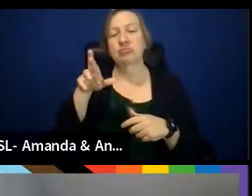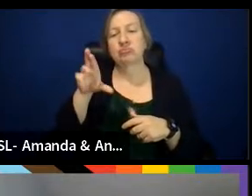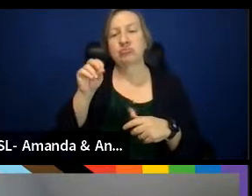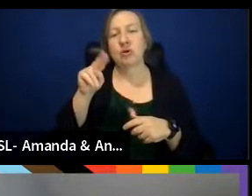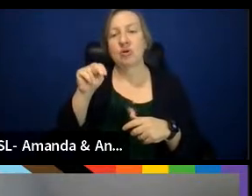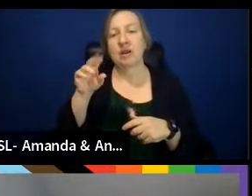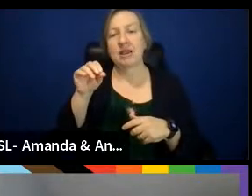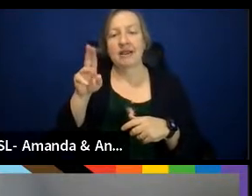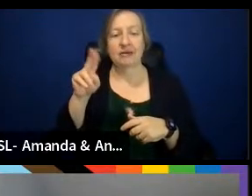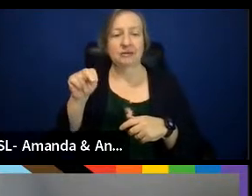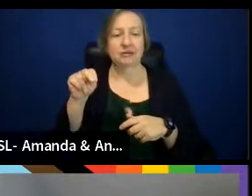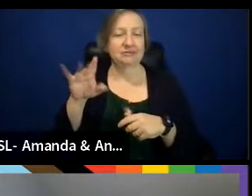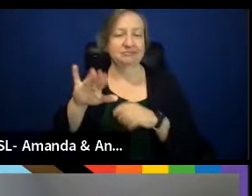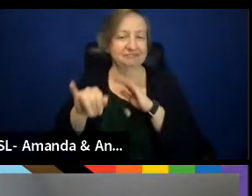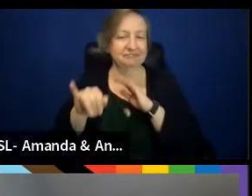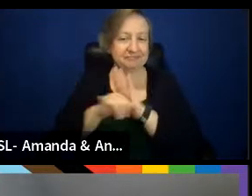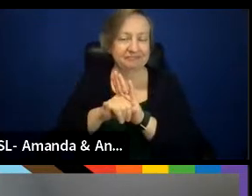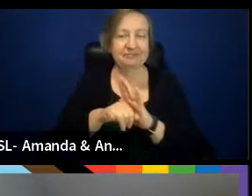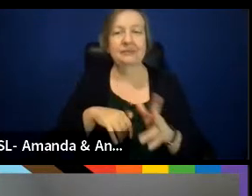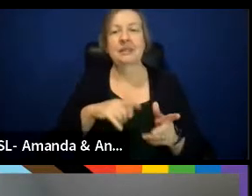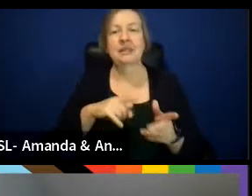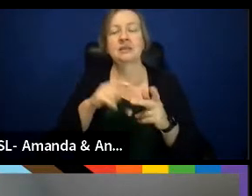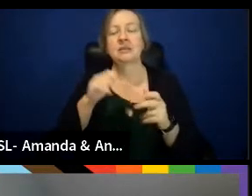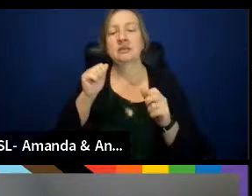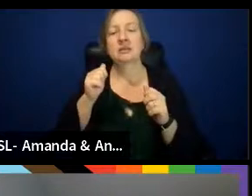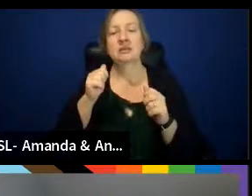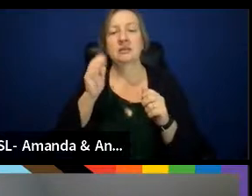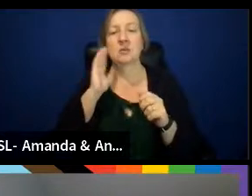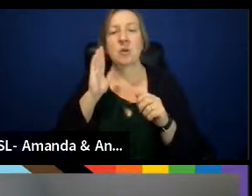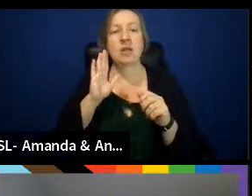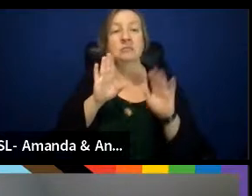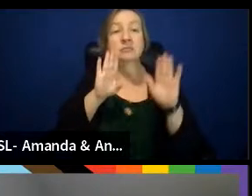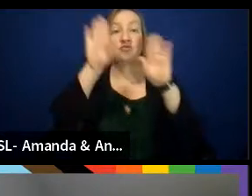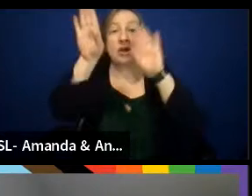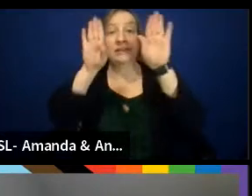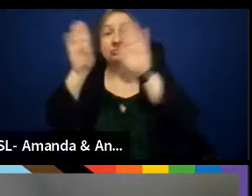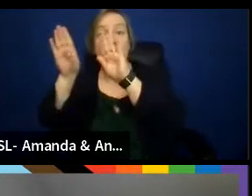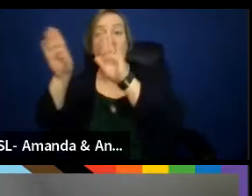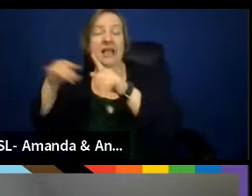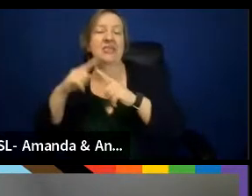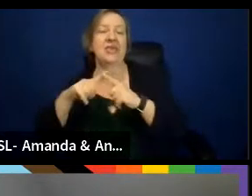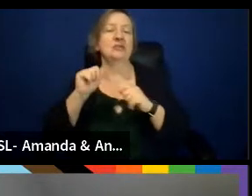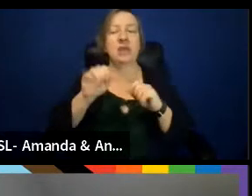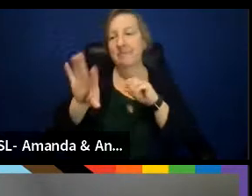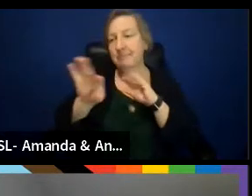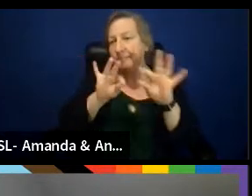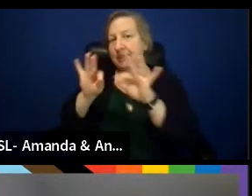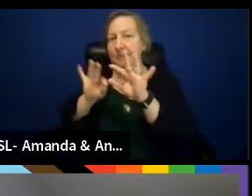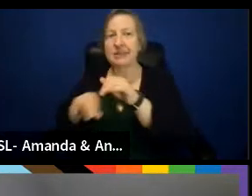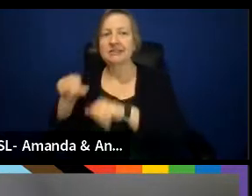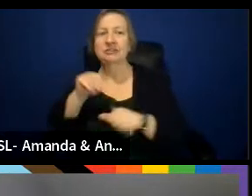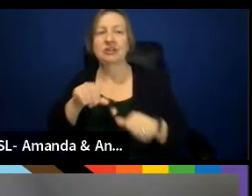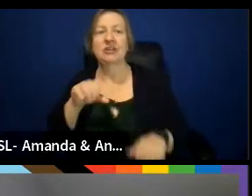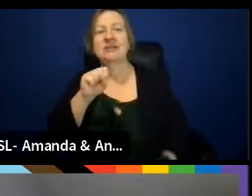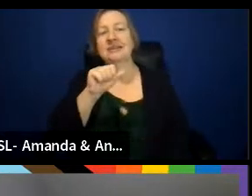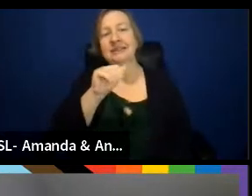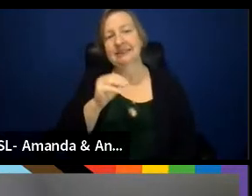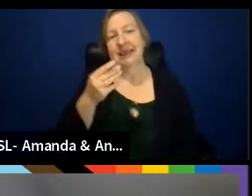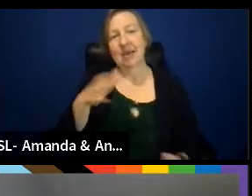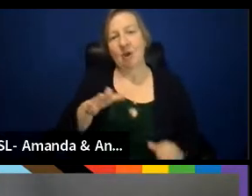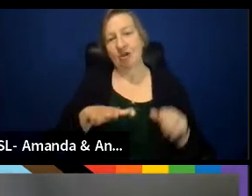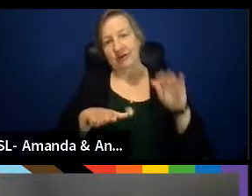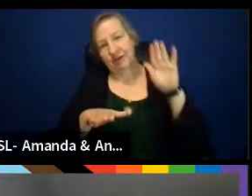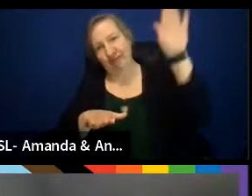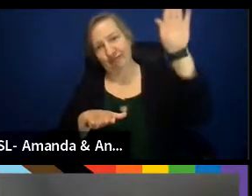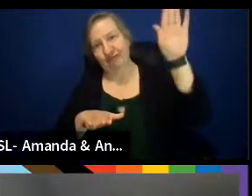their hand, each new person can call on the next. And Sam already has his hand up,